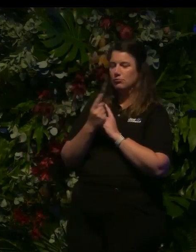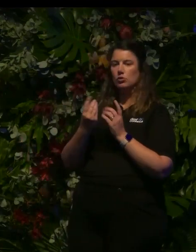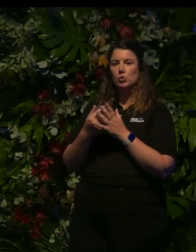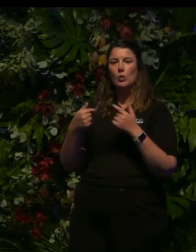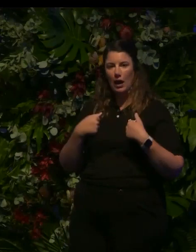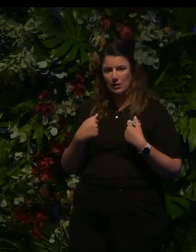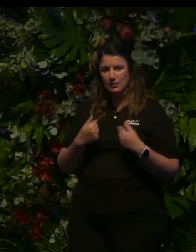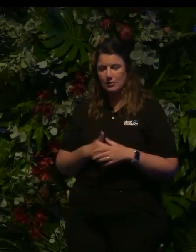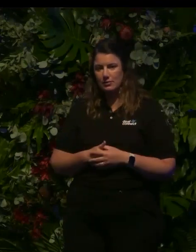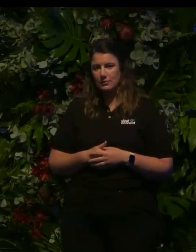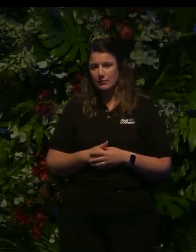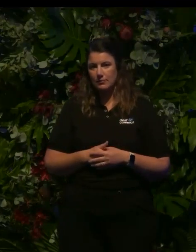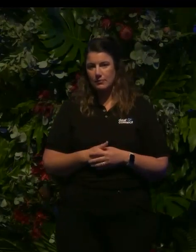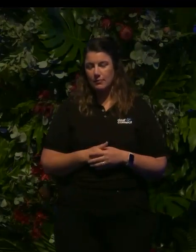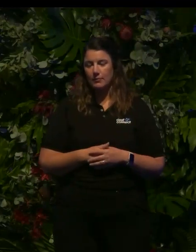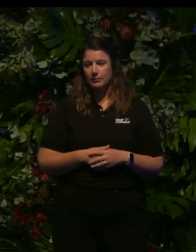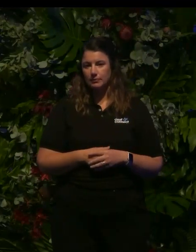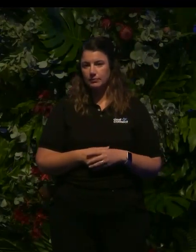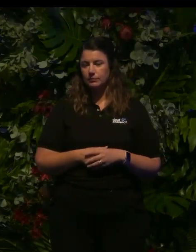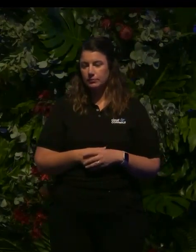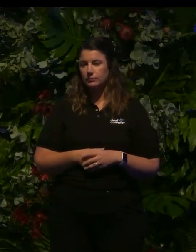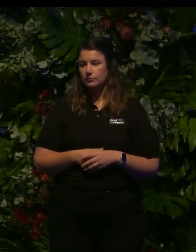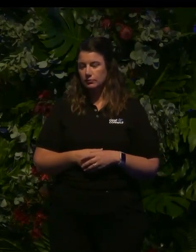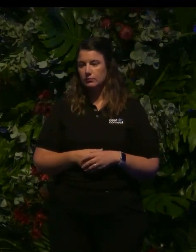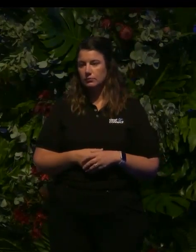not be the case, you know, all of our, you know,